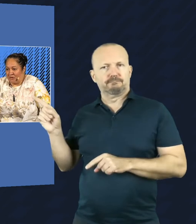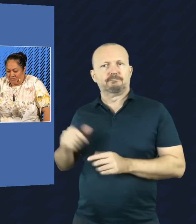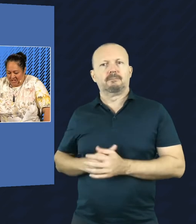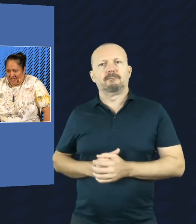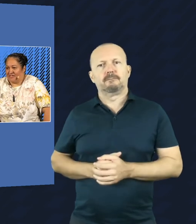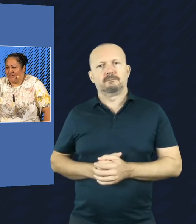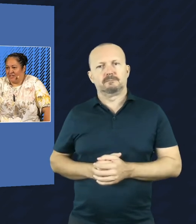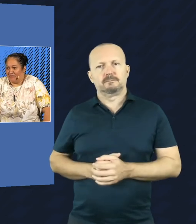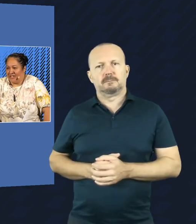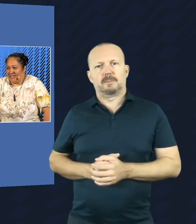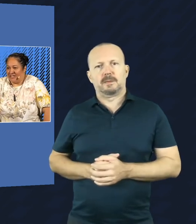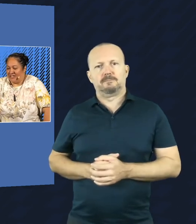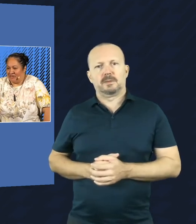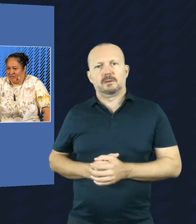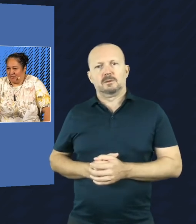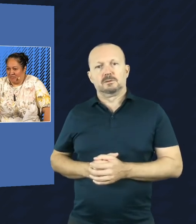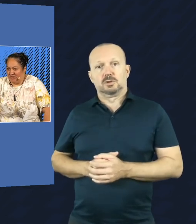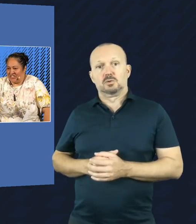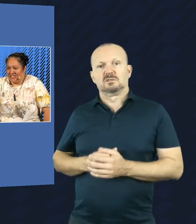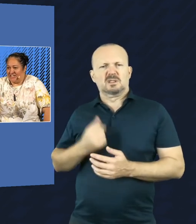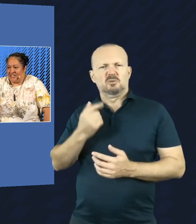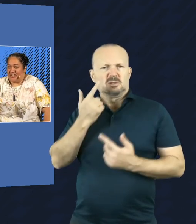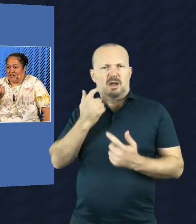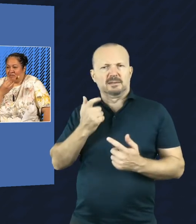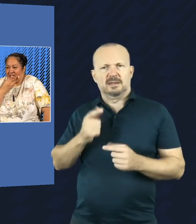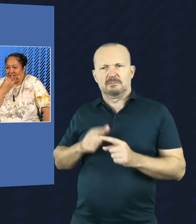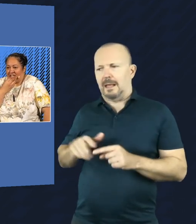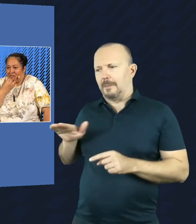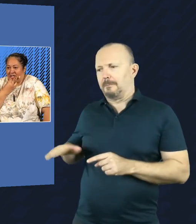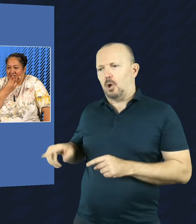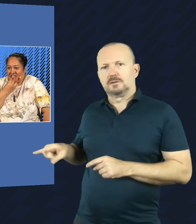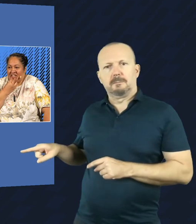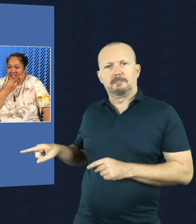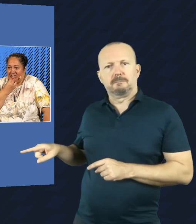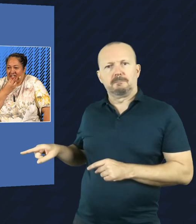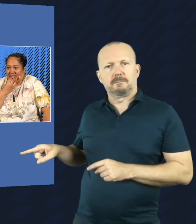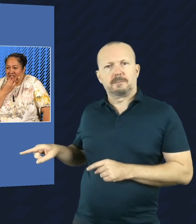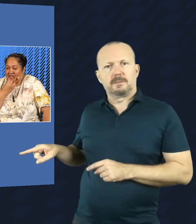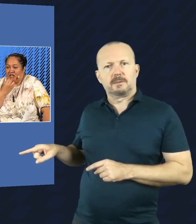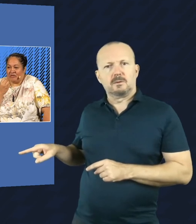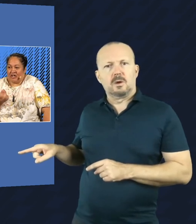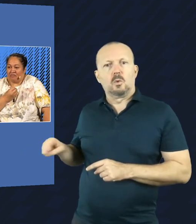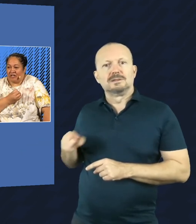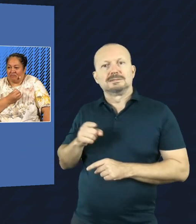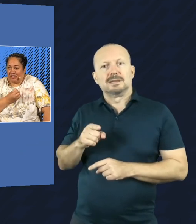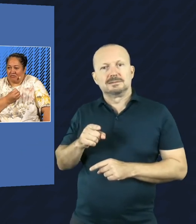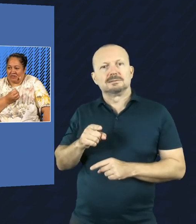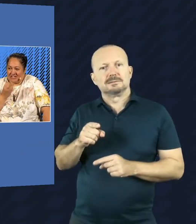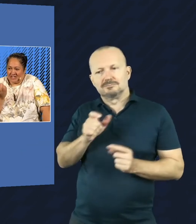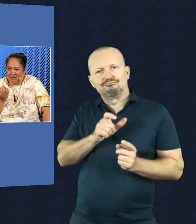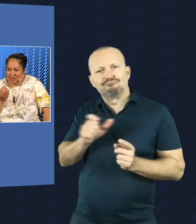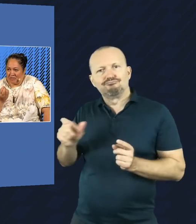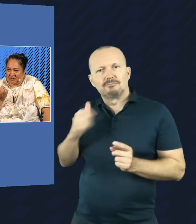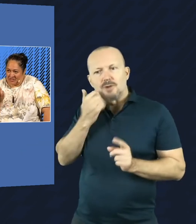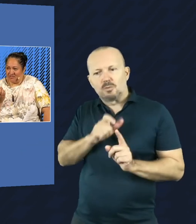at the bottom there, where it says Ngā tikanga paihere, mā ngā tikanga e arahina, be guided by good principles,